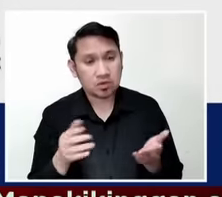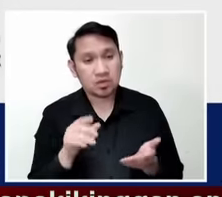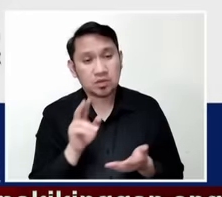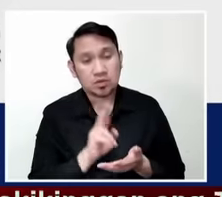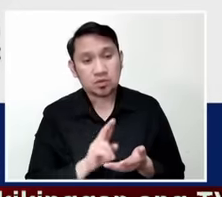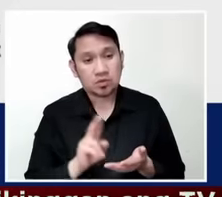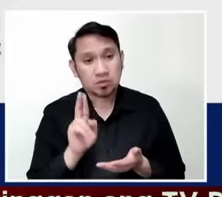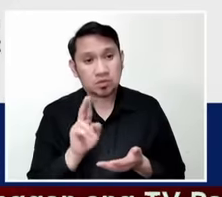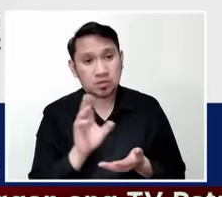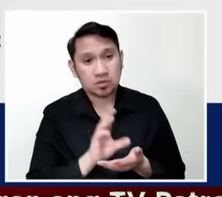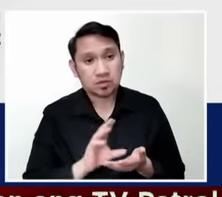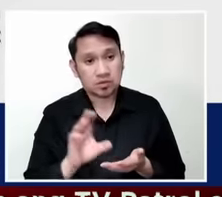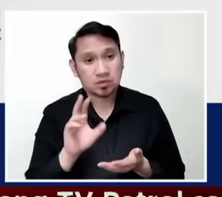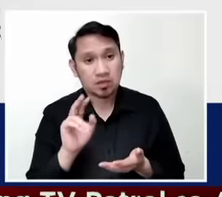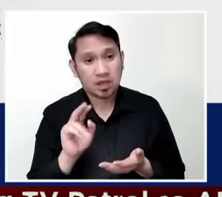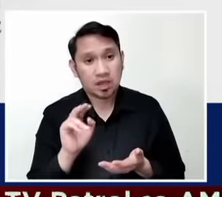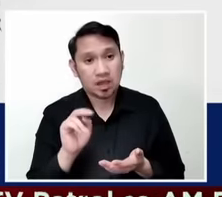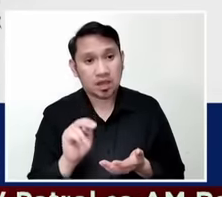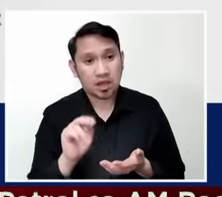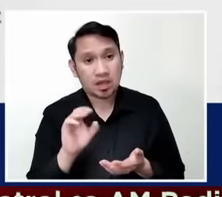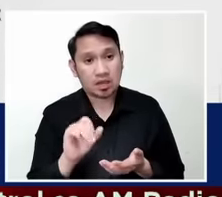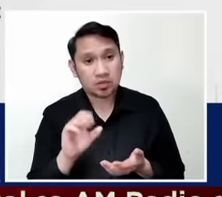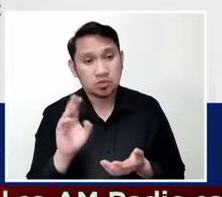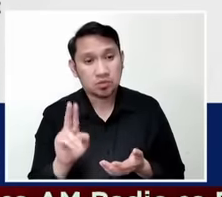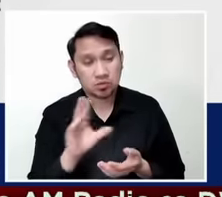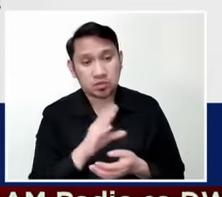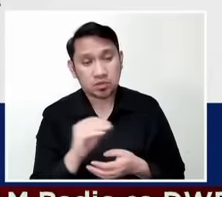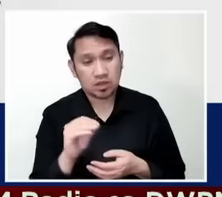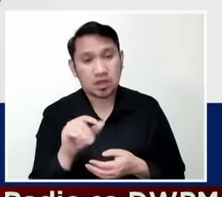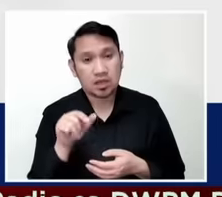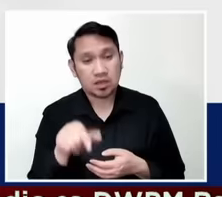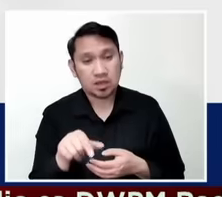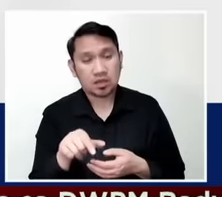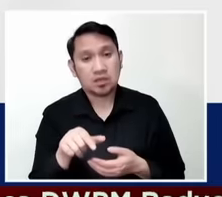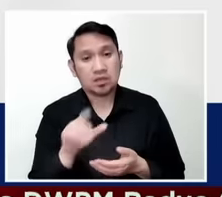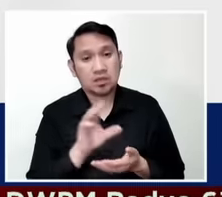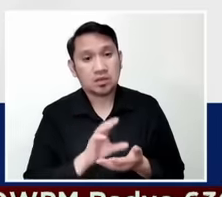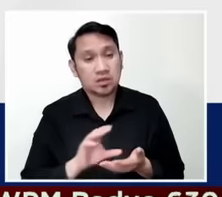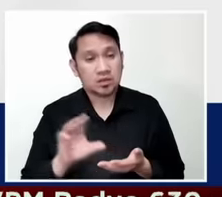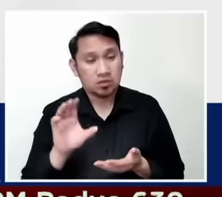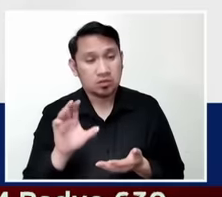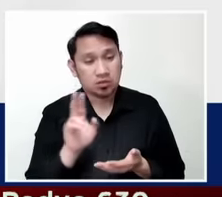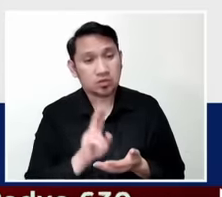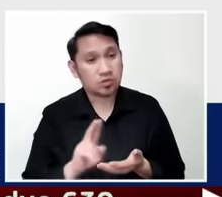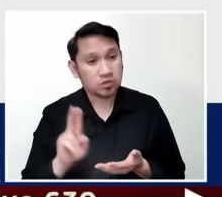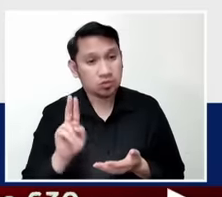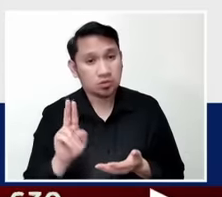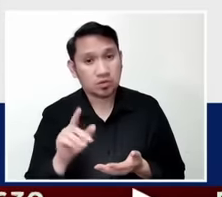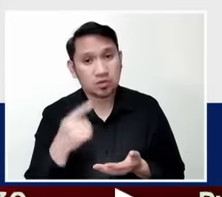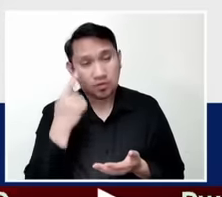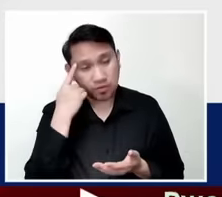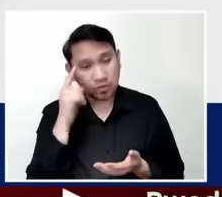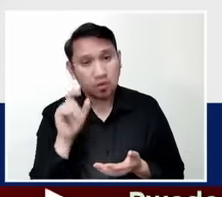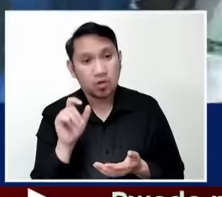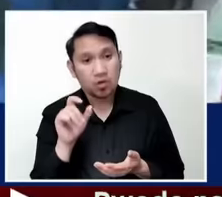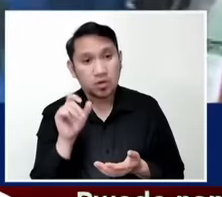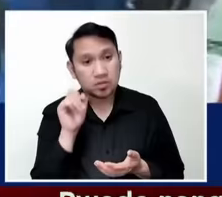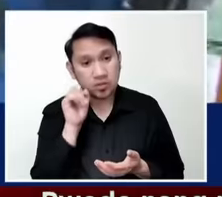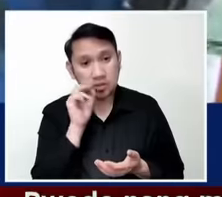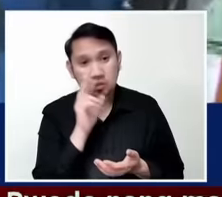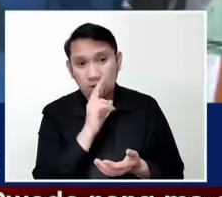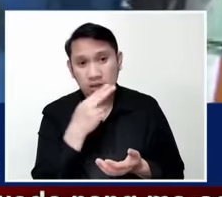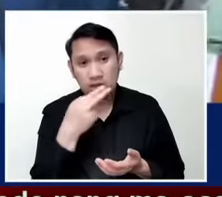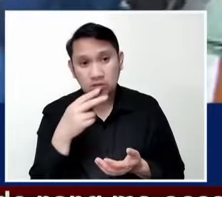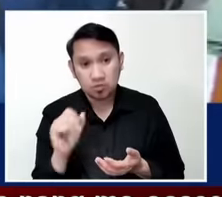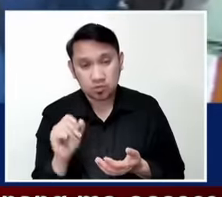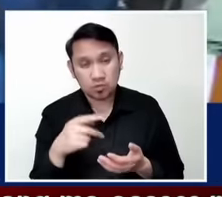and colleges o SUCs at local universities and colleges o LUCs ng senior high school programs.